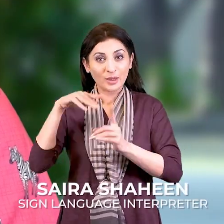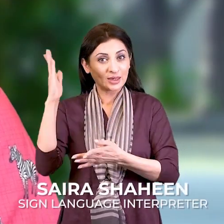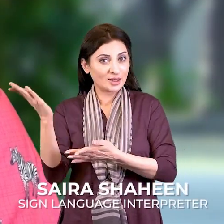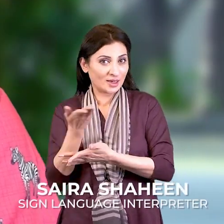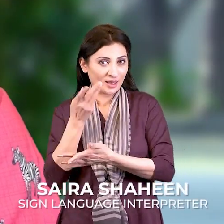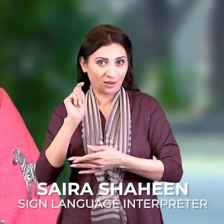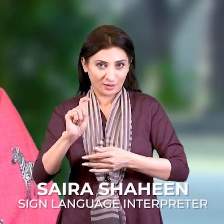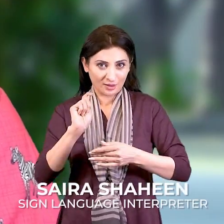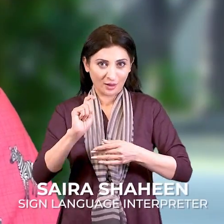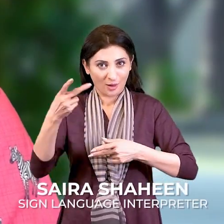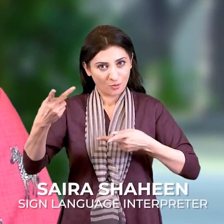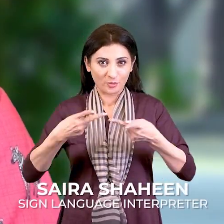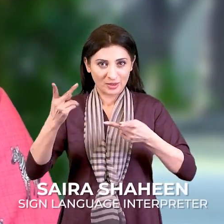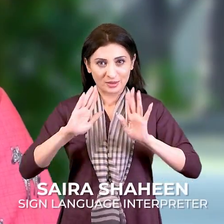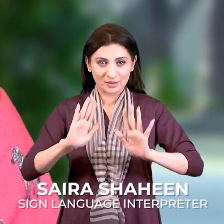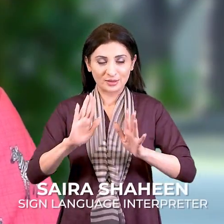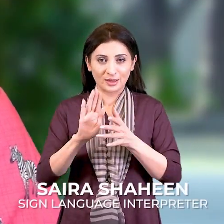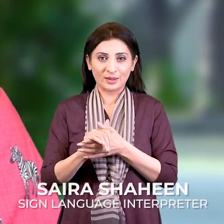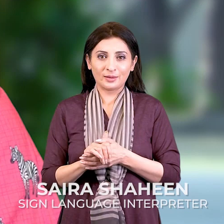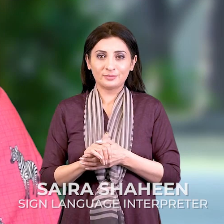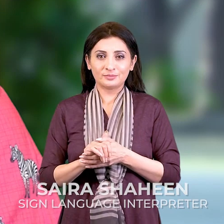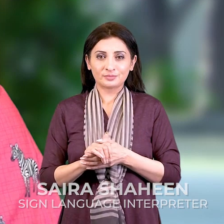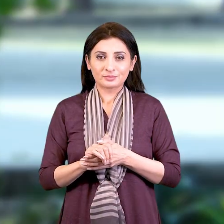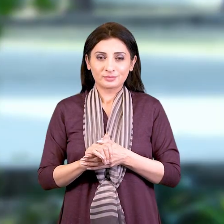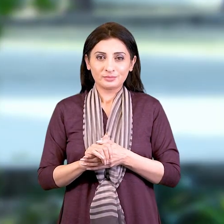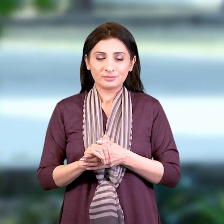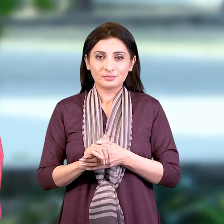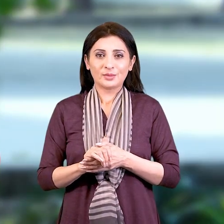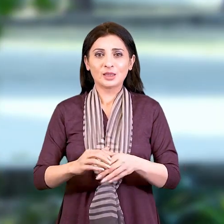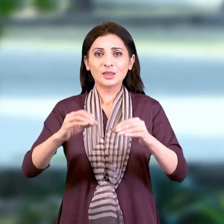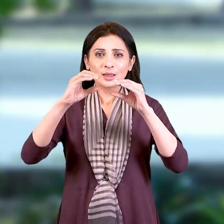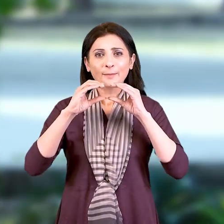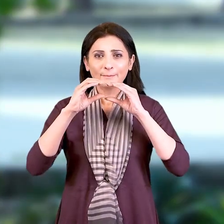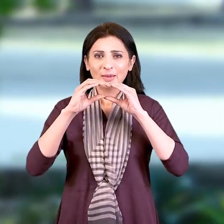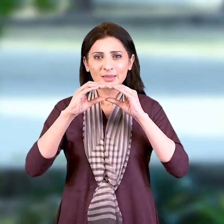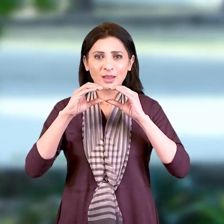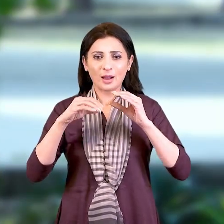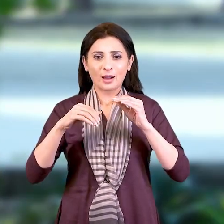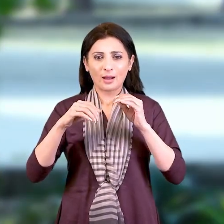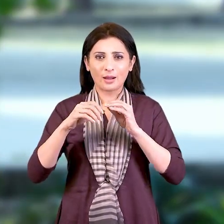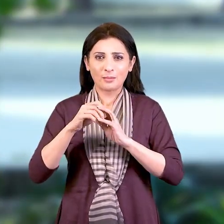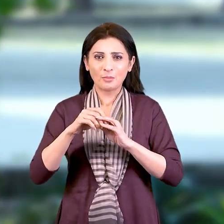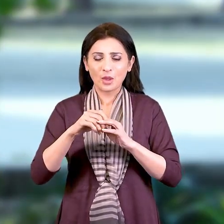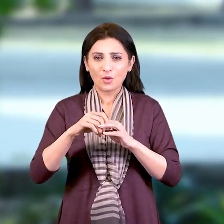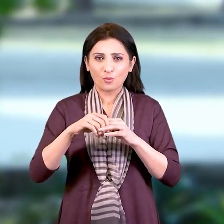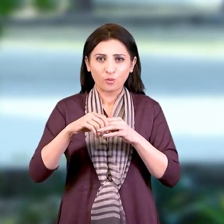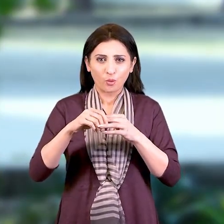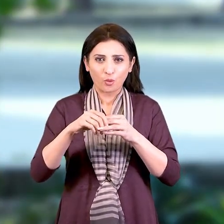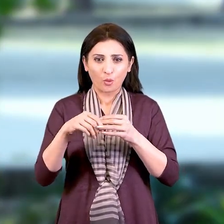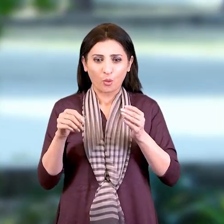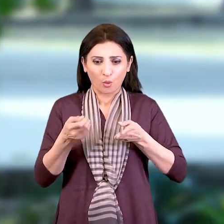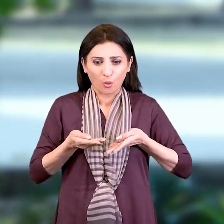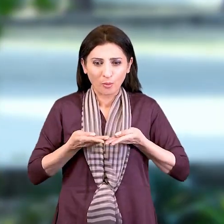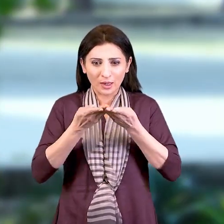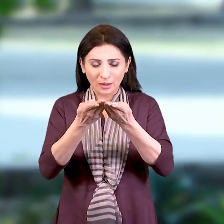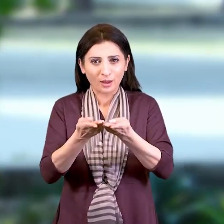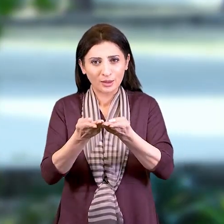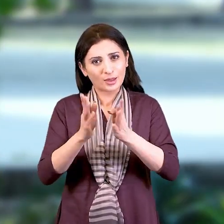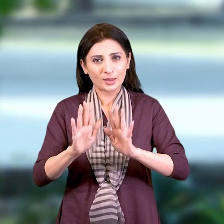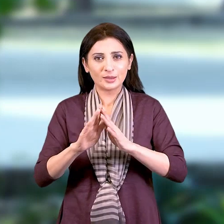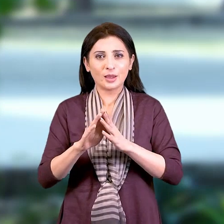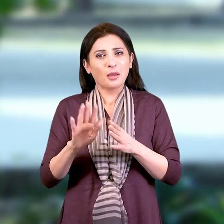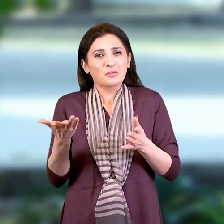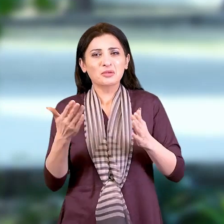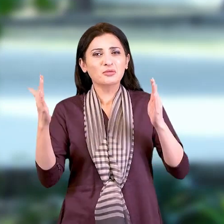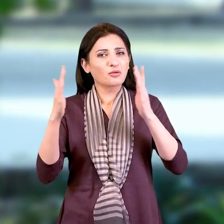Lahore, Pakistan, and it basically a pizza on wheels concept. So if you're having a party at your house, if you're